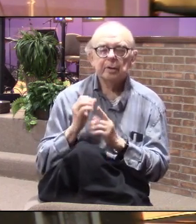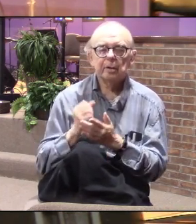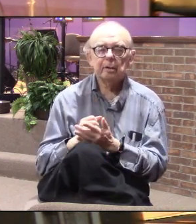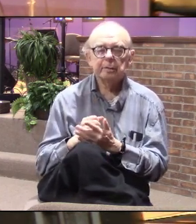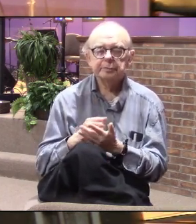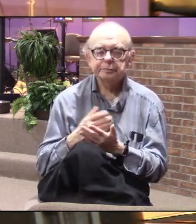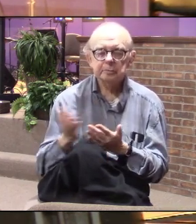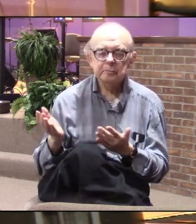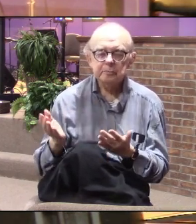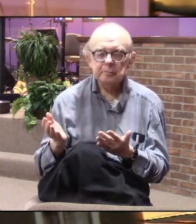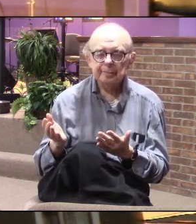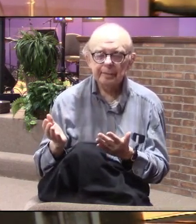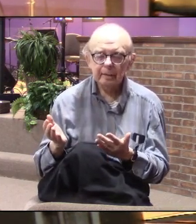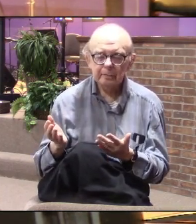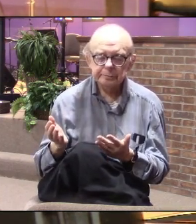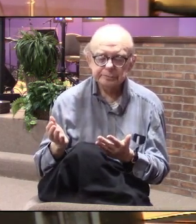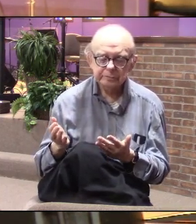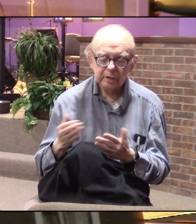Next thing